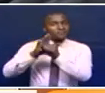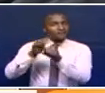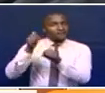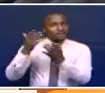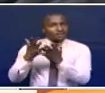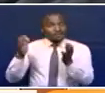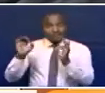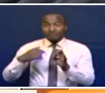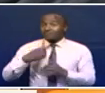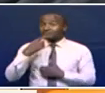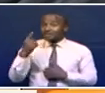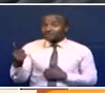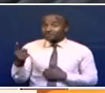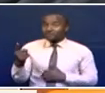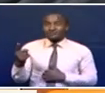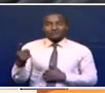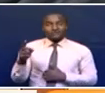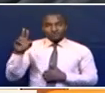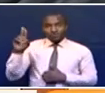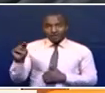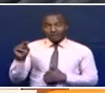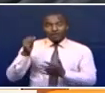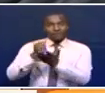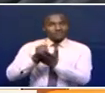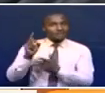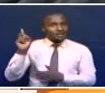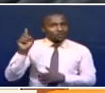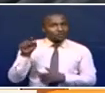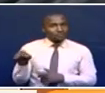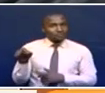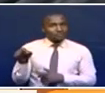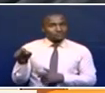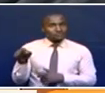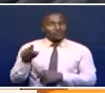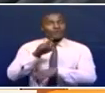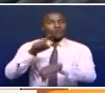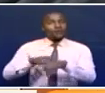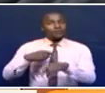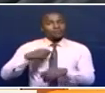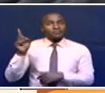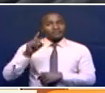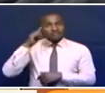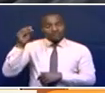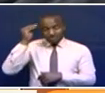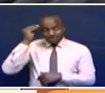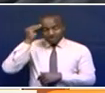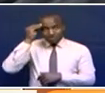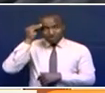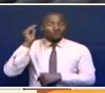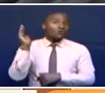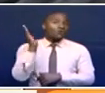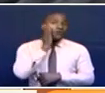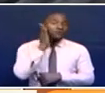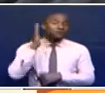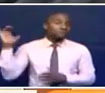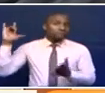I tell you that United Nations offices in Nairobi, right? Even when I was Minister for Education, Kofi Annan flew into